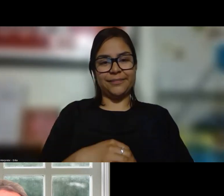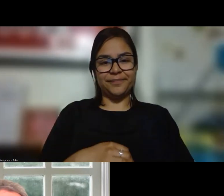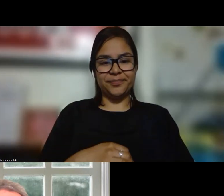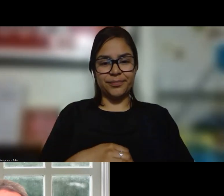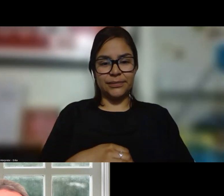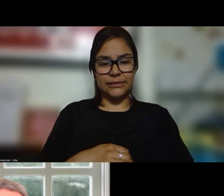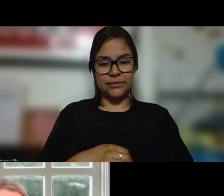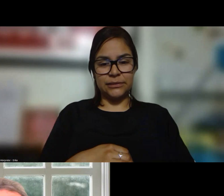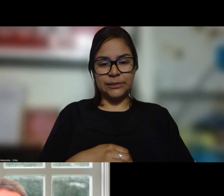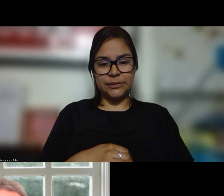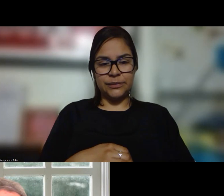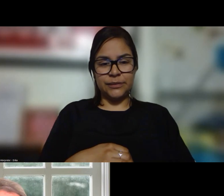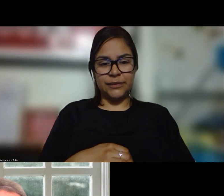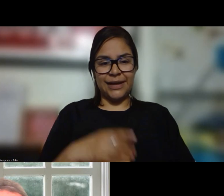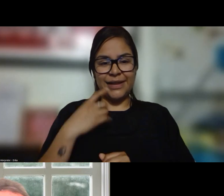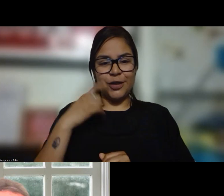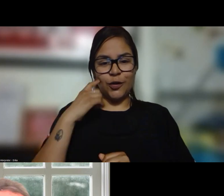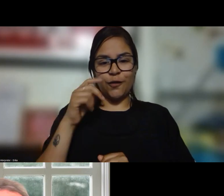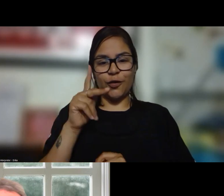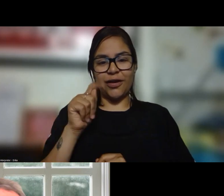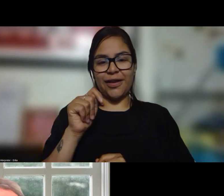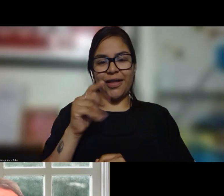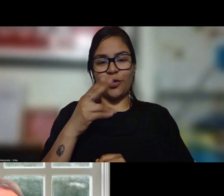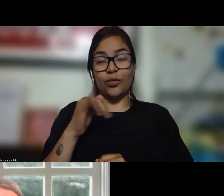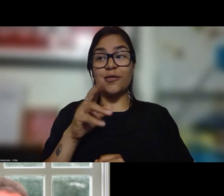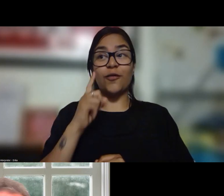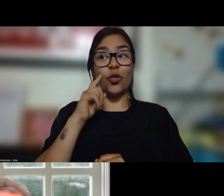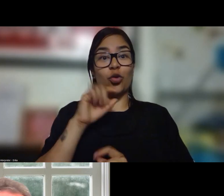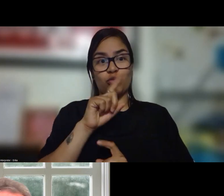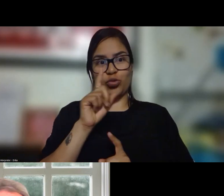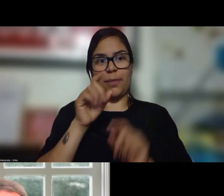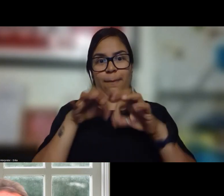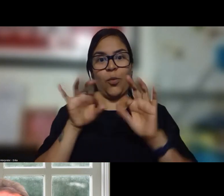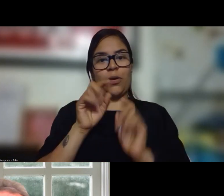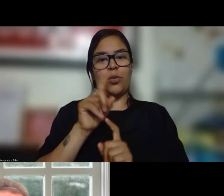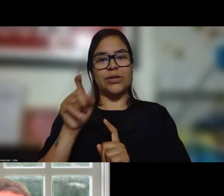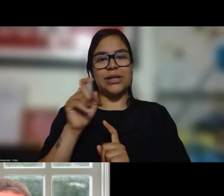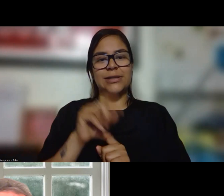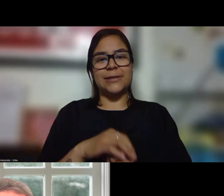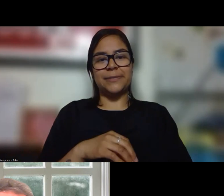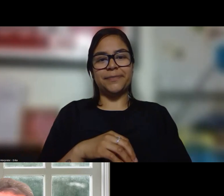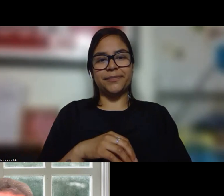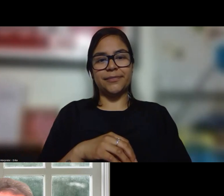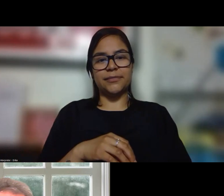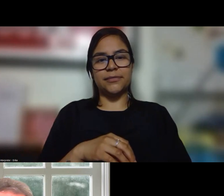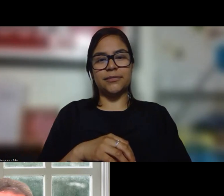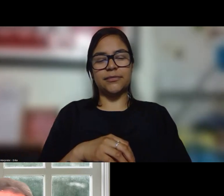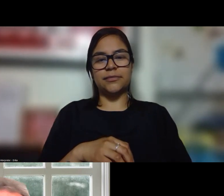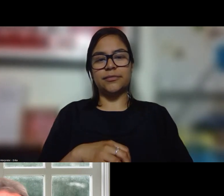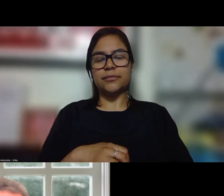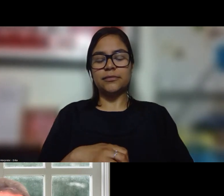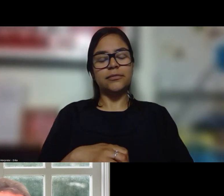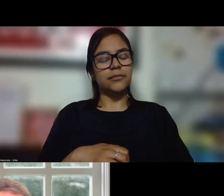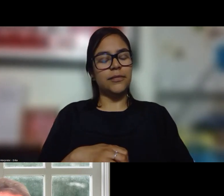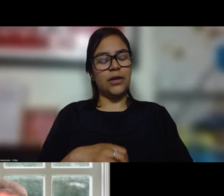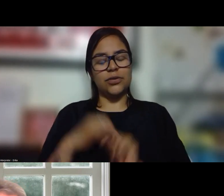thanks to Catherine and Danny for asking that 2 very important questions. What I want to add actually is more of a comment, because when we